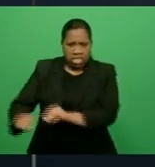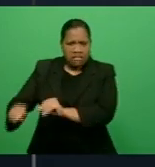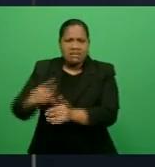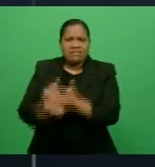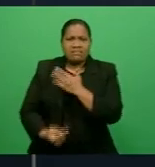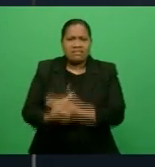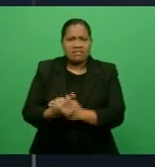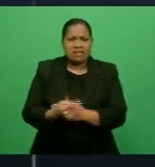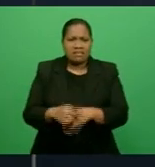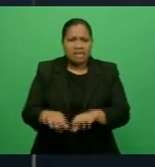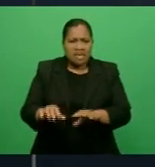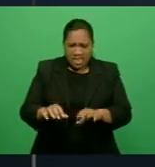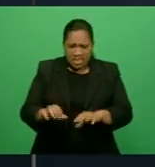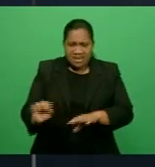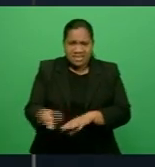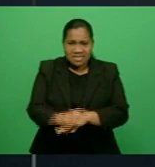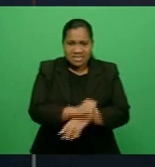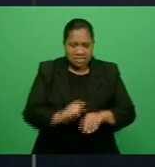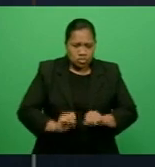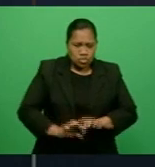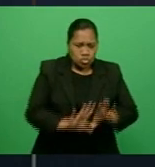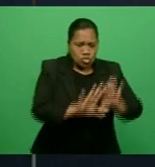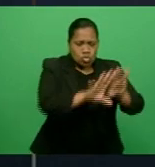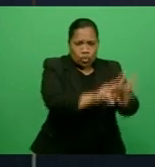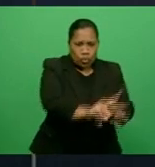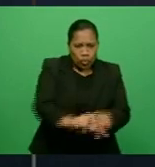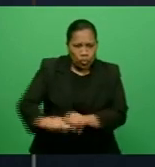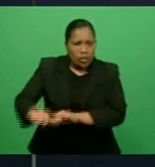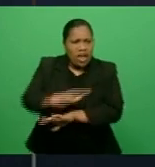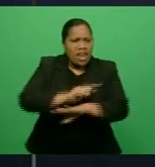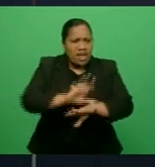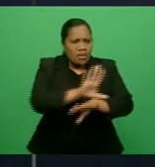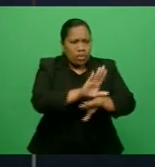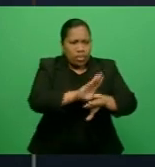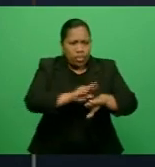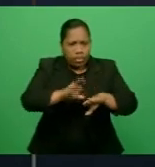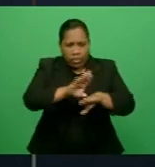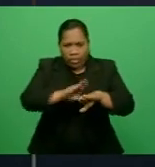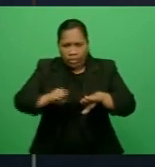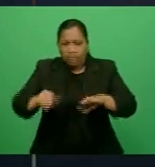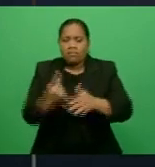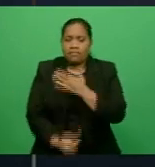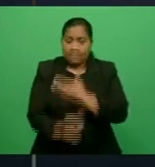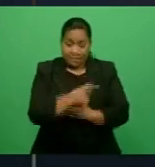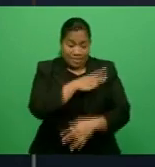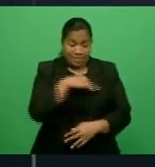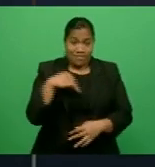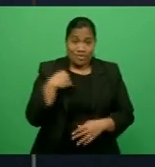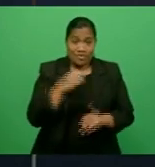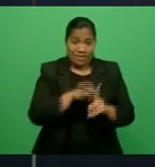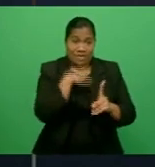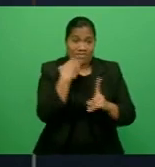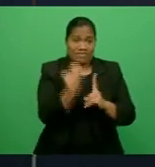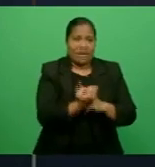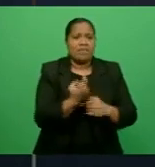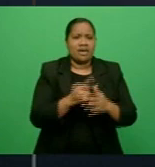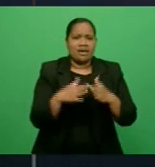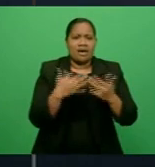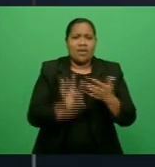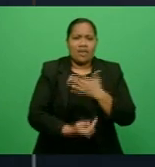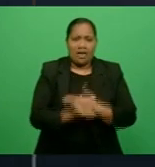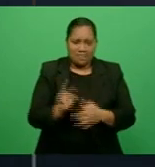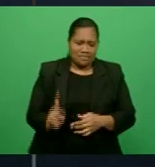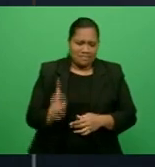new mangrove nursery in the area. The nursery provided by the Ministry of Environment is an affirmation of the government's commitment